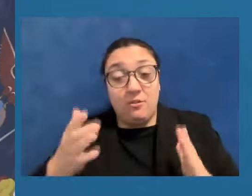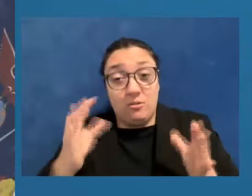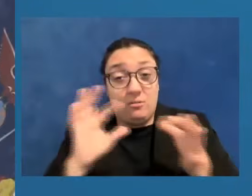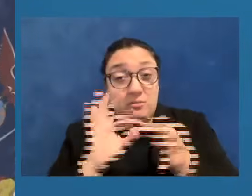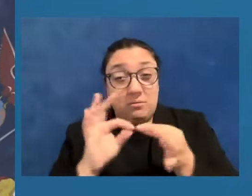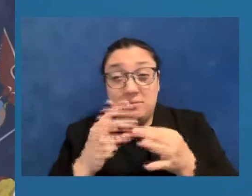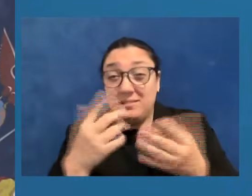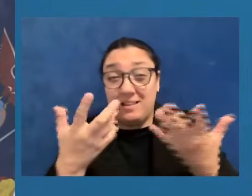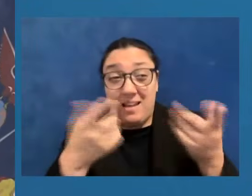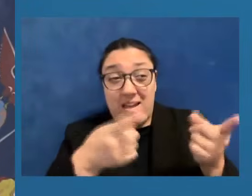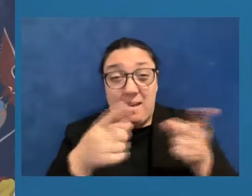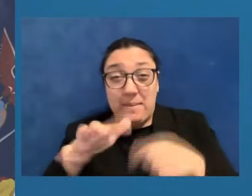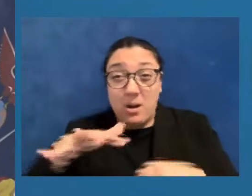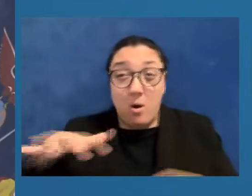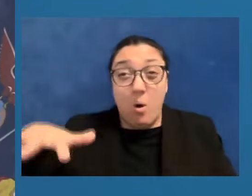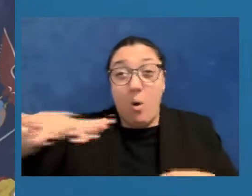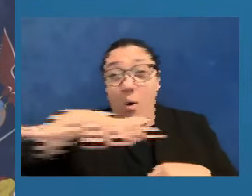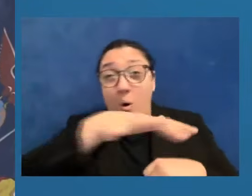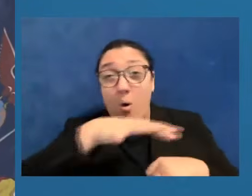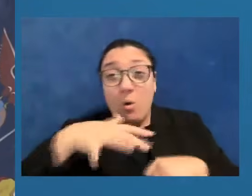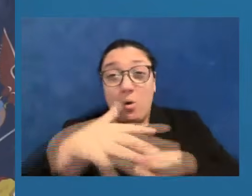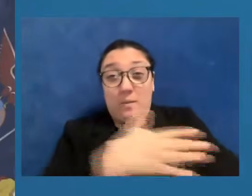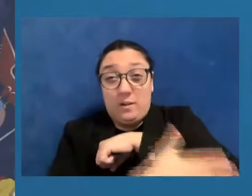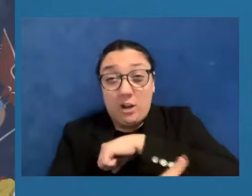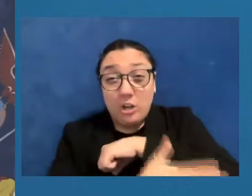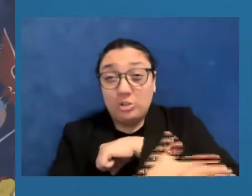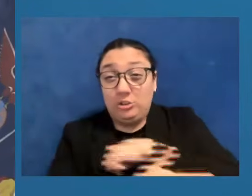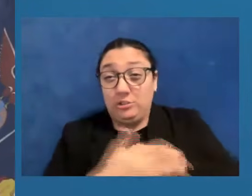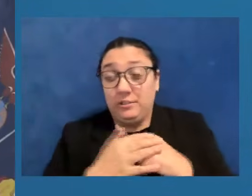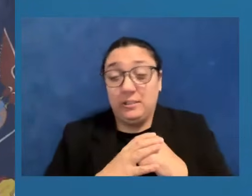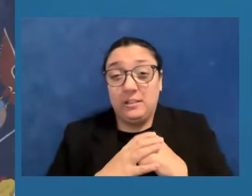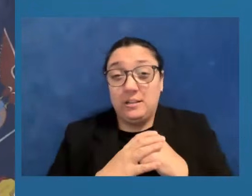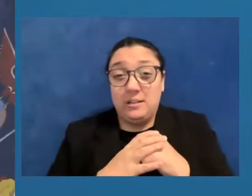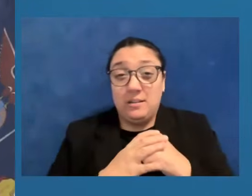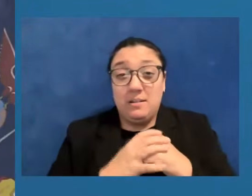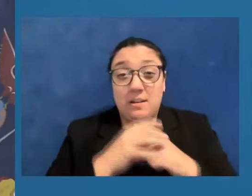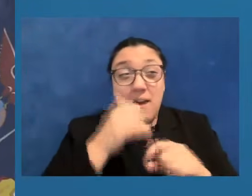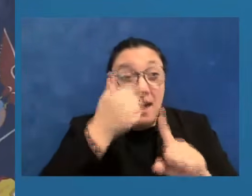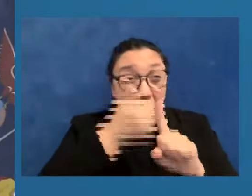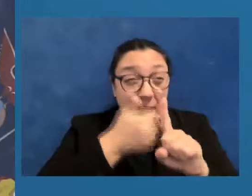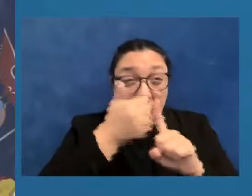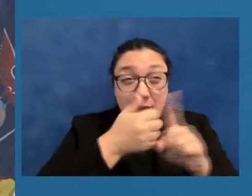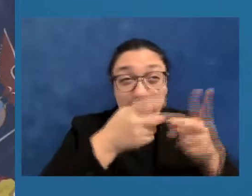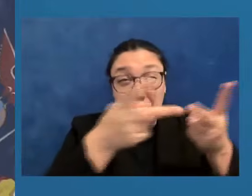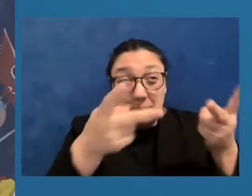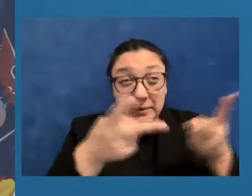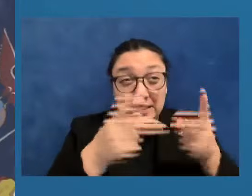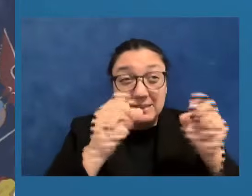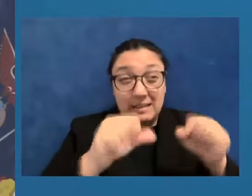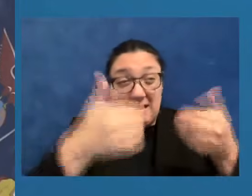country. Even every single place where they could divide and